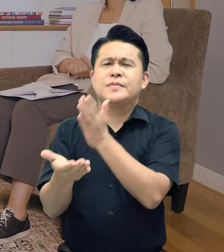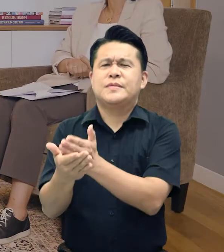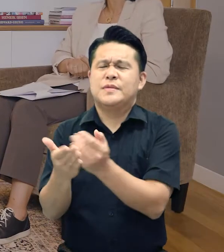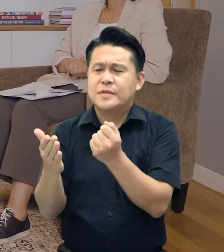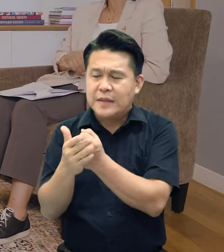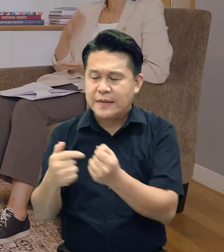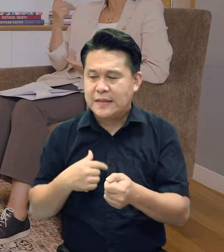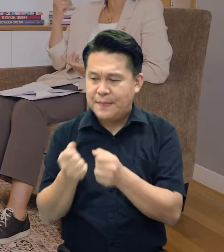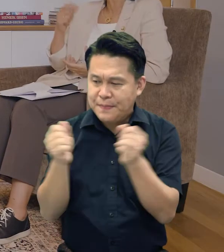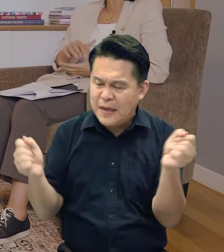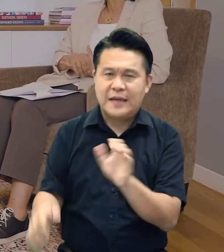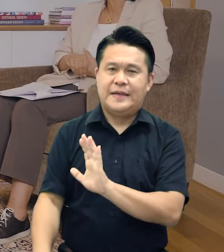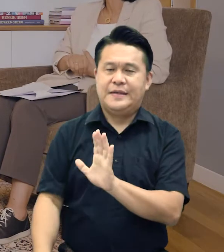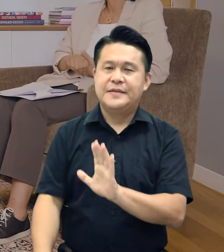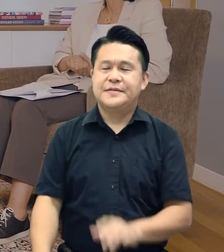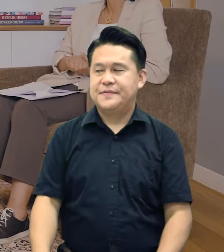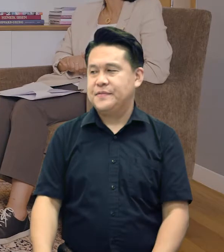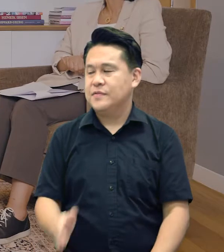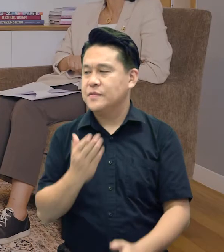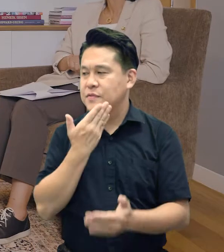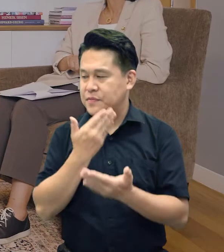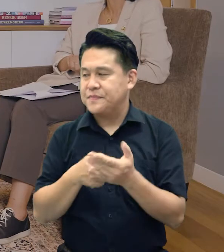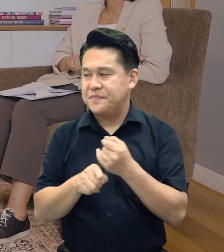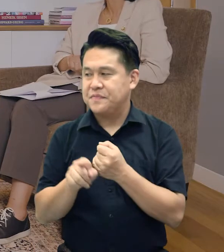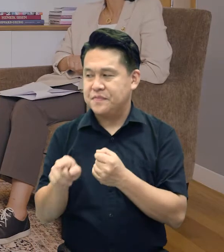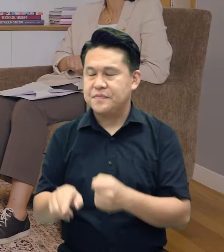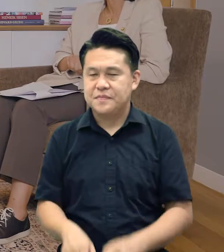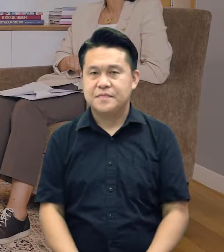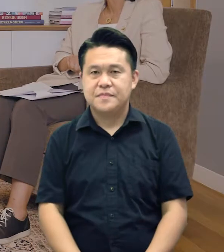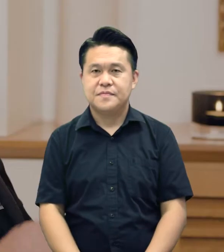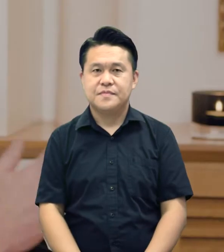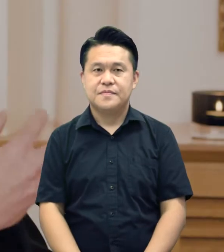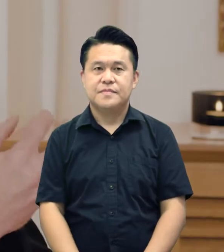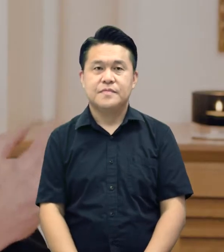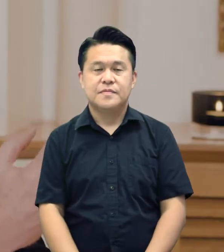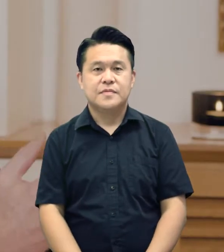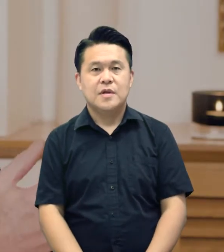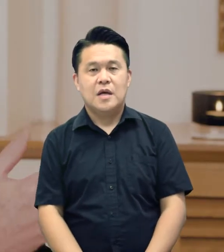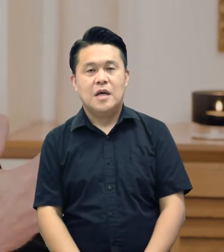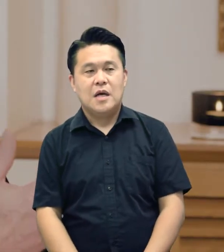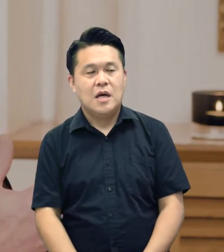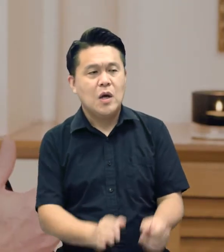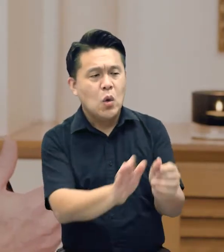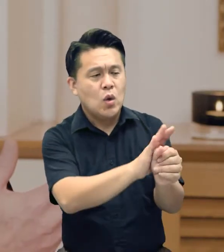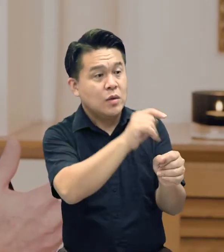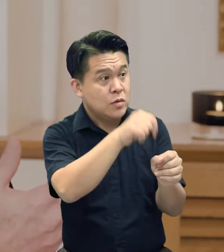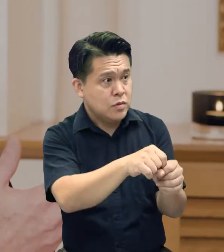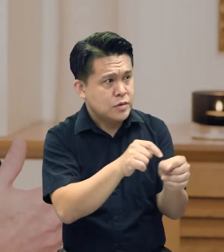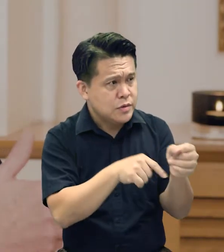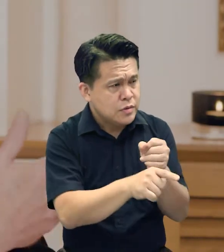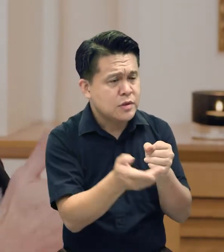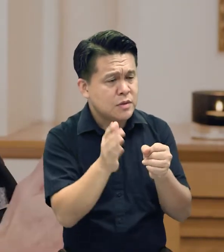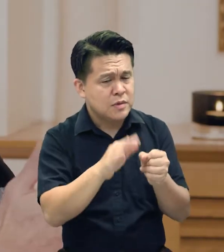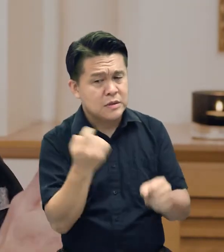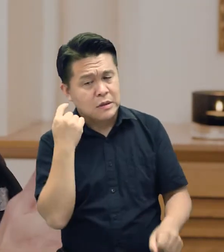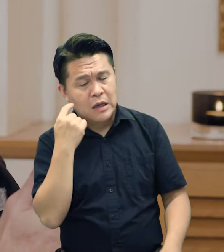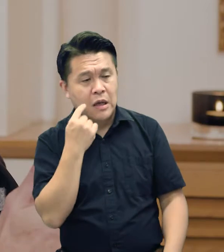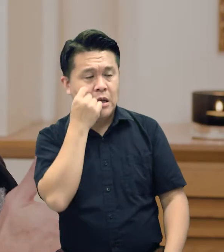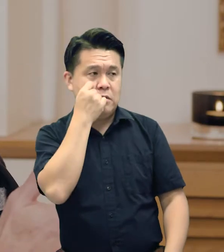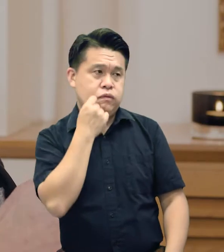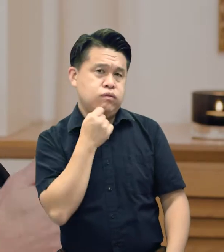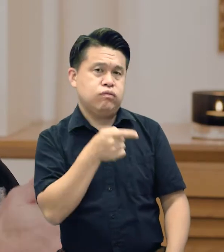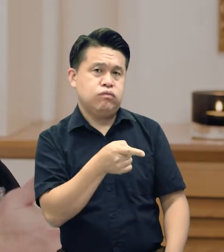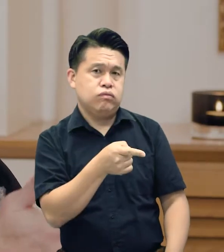big, the one important reason they couldn't come out. I think to a certain extent, it's very